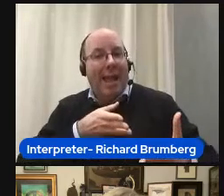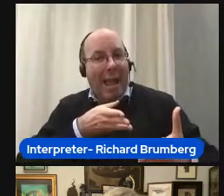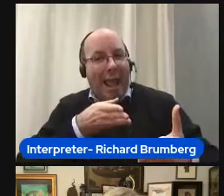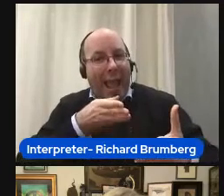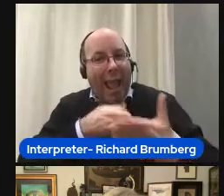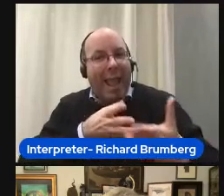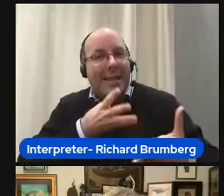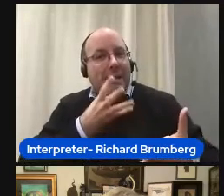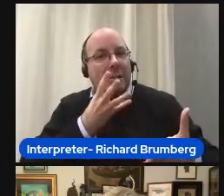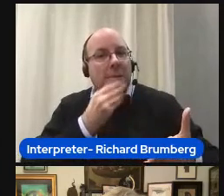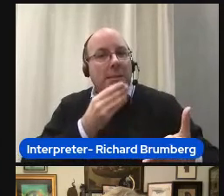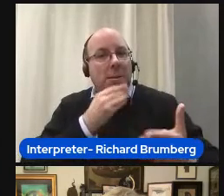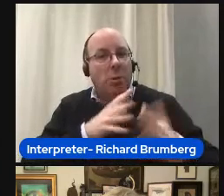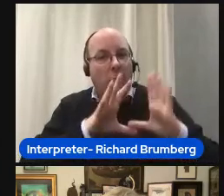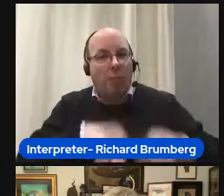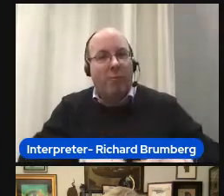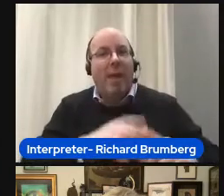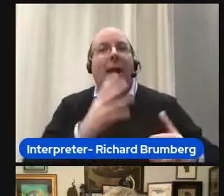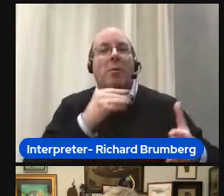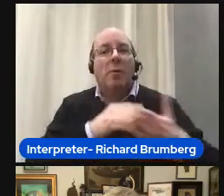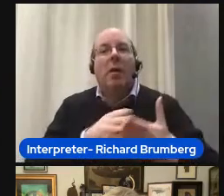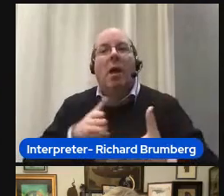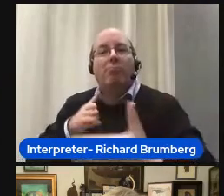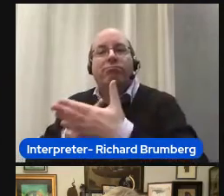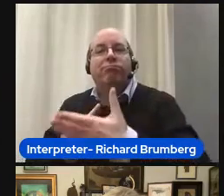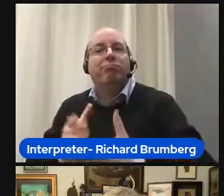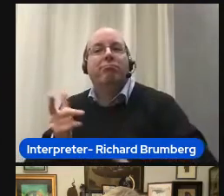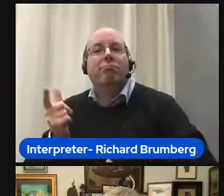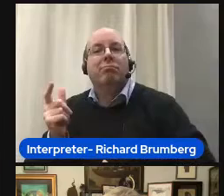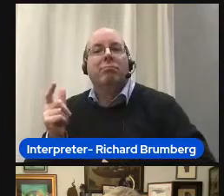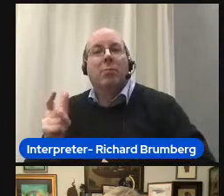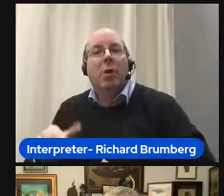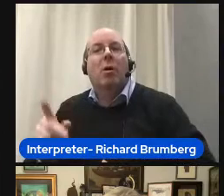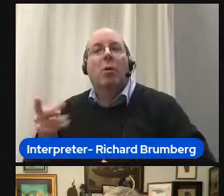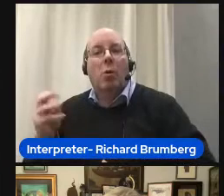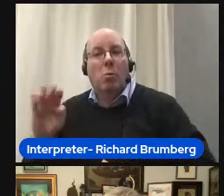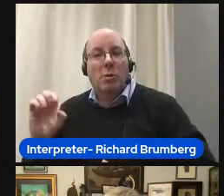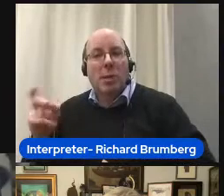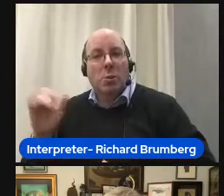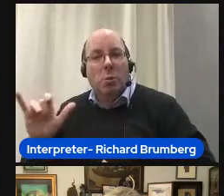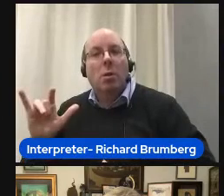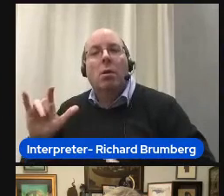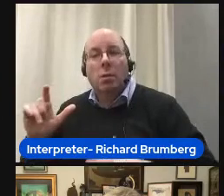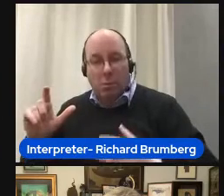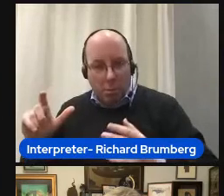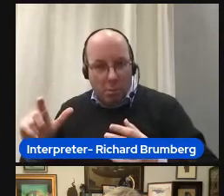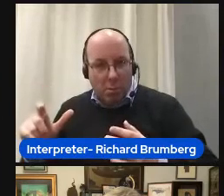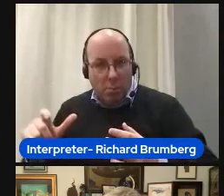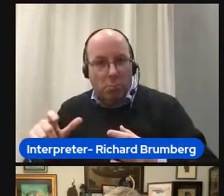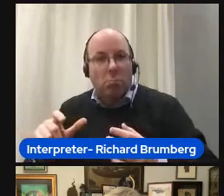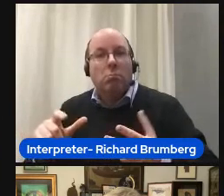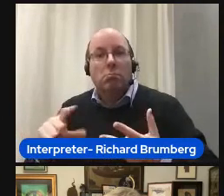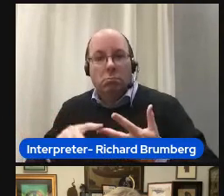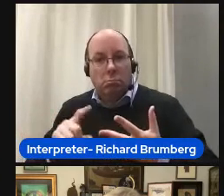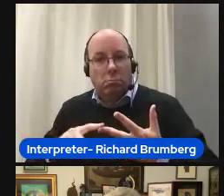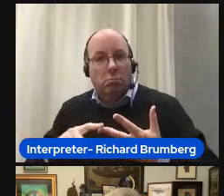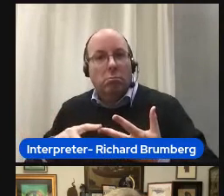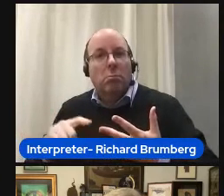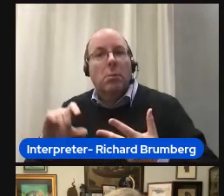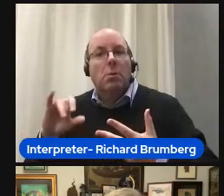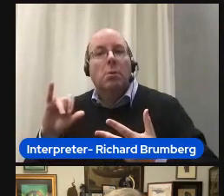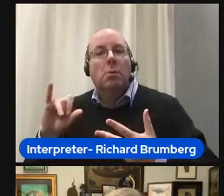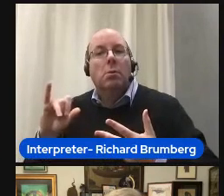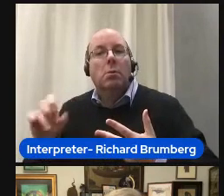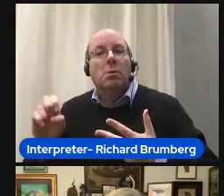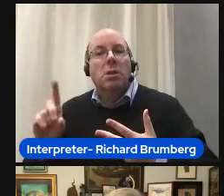and homophobia. Awesome. How about you, Jada? So my personal legacy, I want